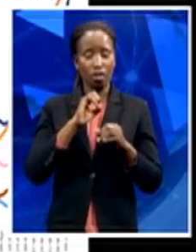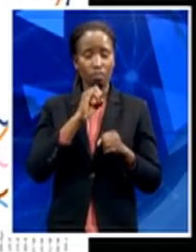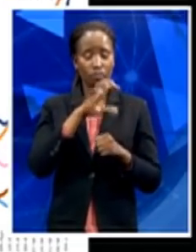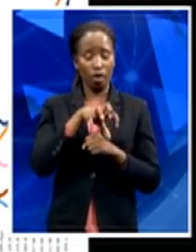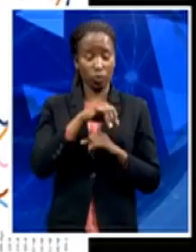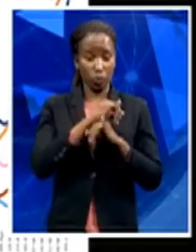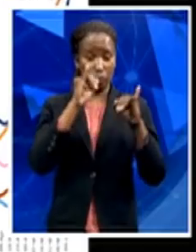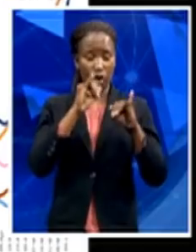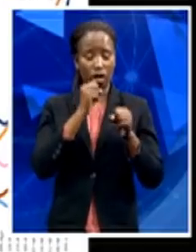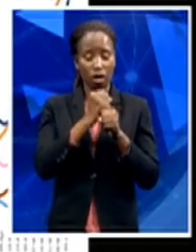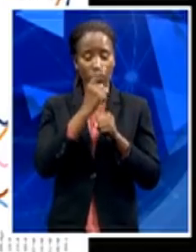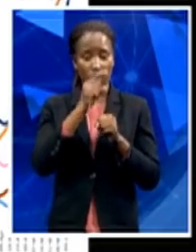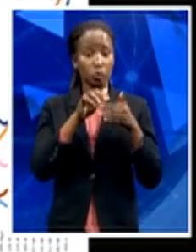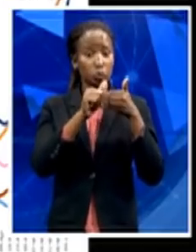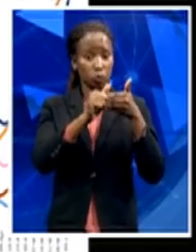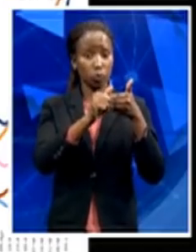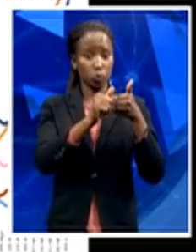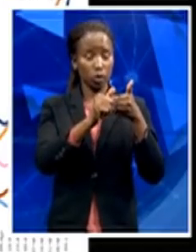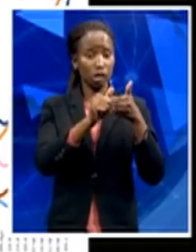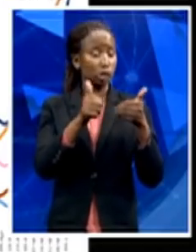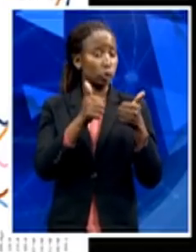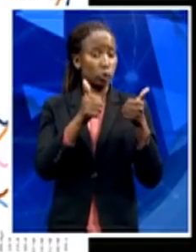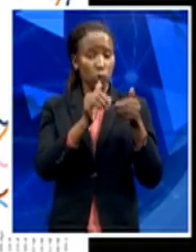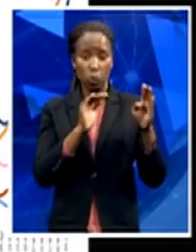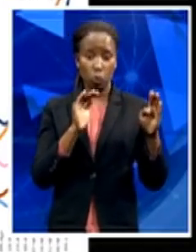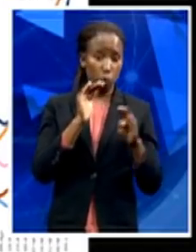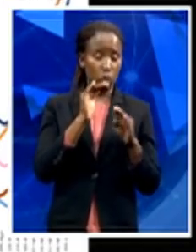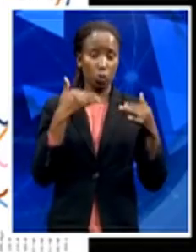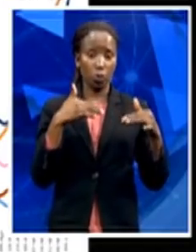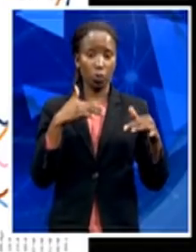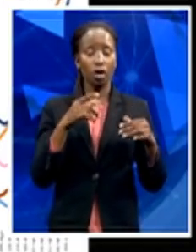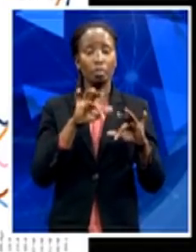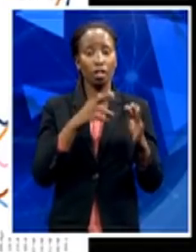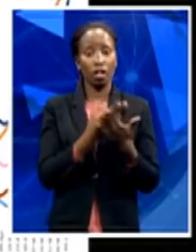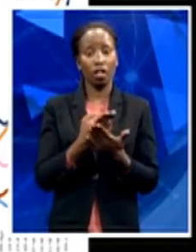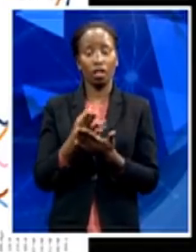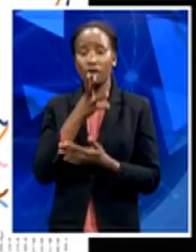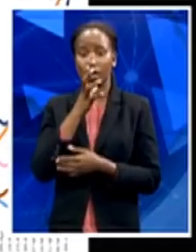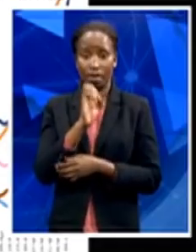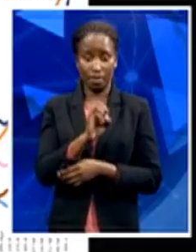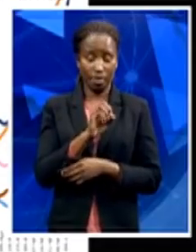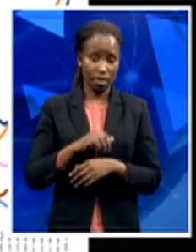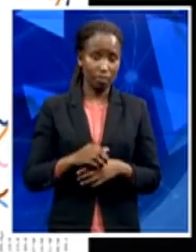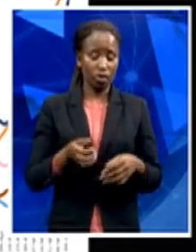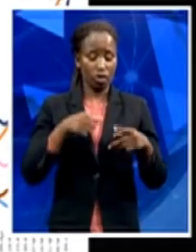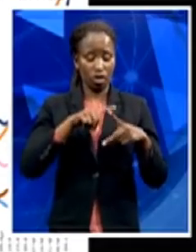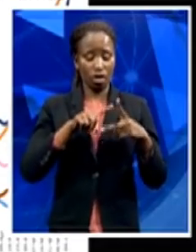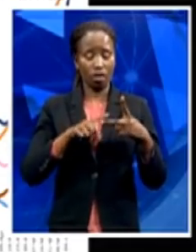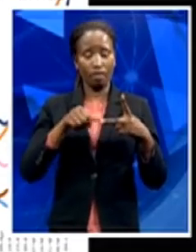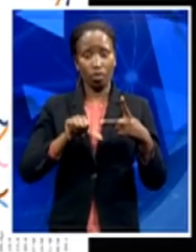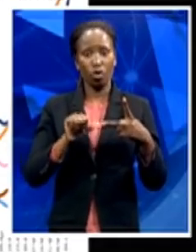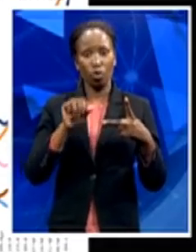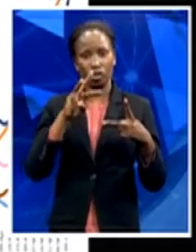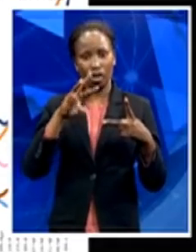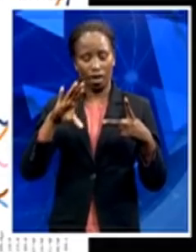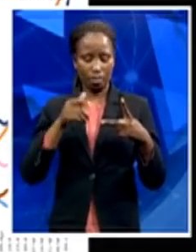terms of the number of people that are hospitalized. They are followed by Western Cape, KwaZulu-Natal, and then